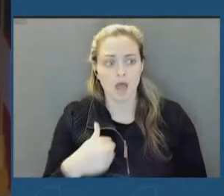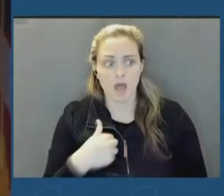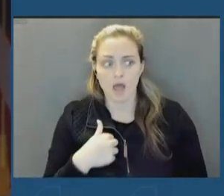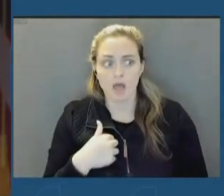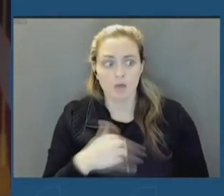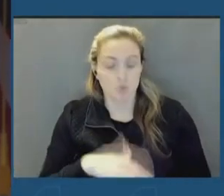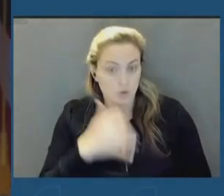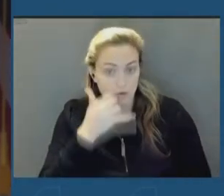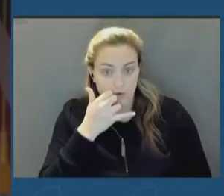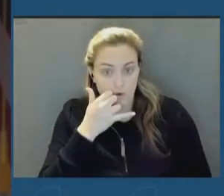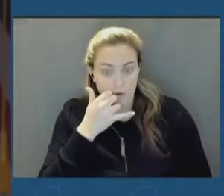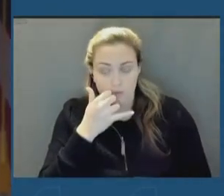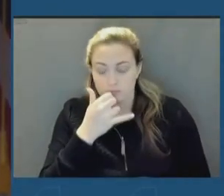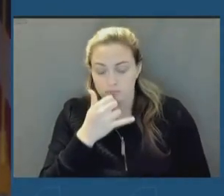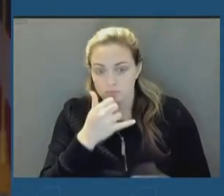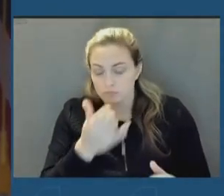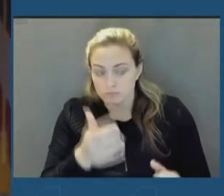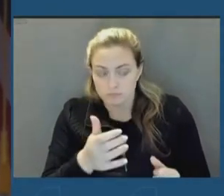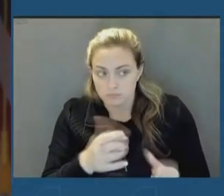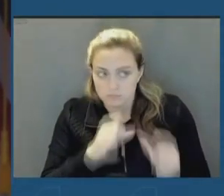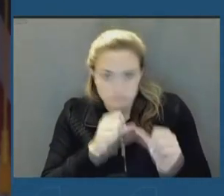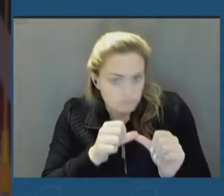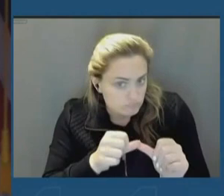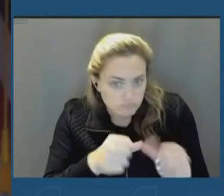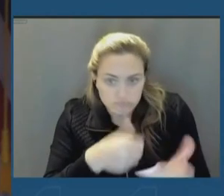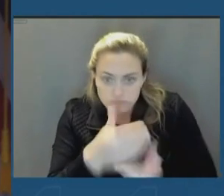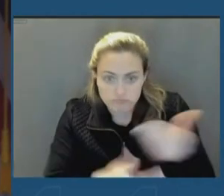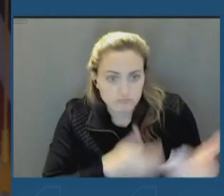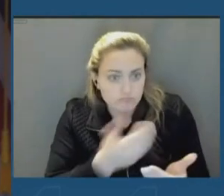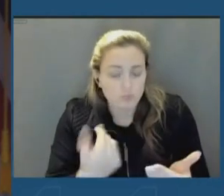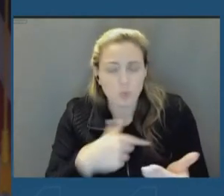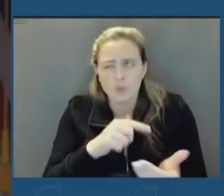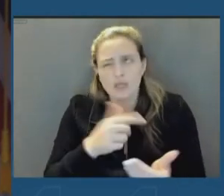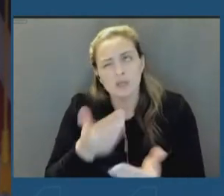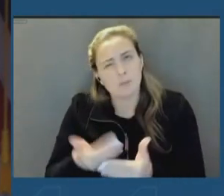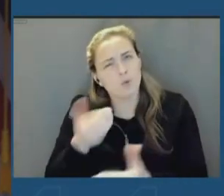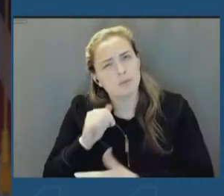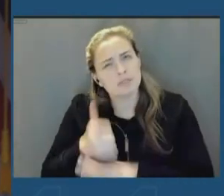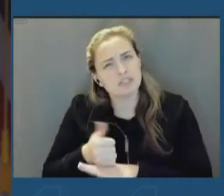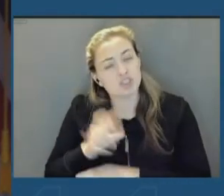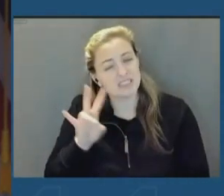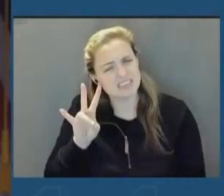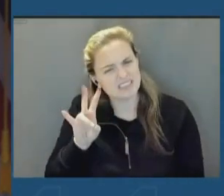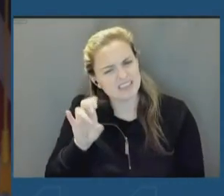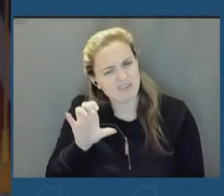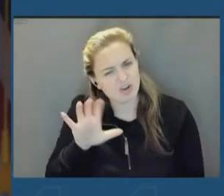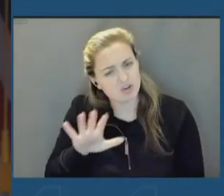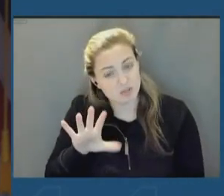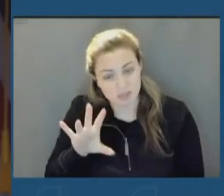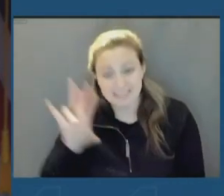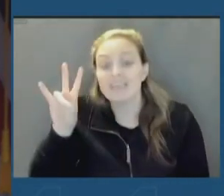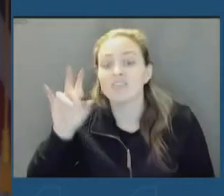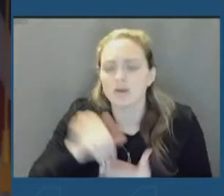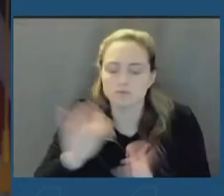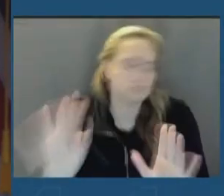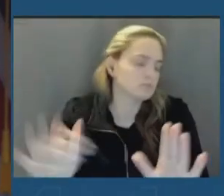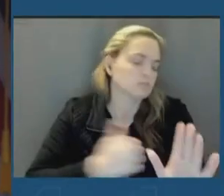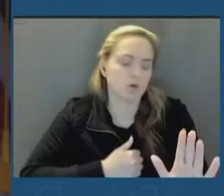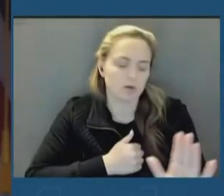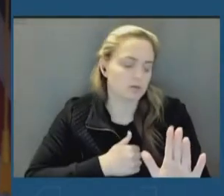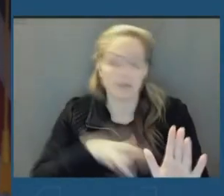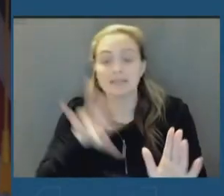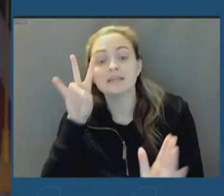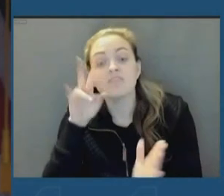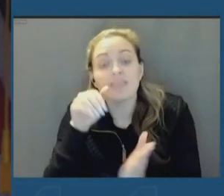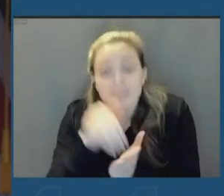phone nonstop with the utility crews. We pre-positioned, is it 700? Whatever, 7,000, sorry, I forgot.